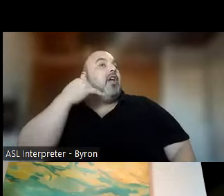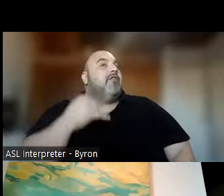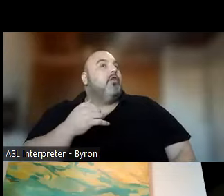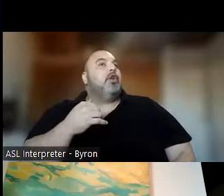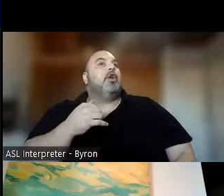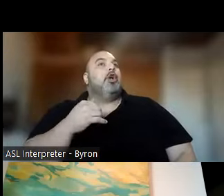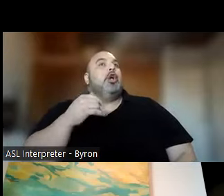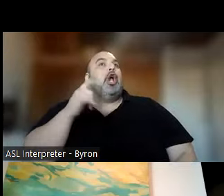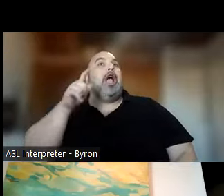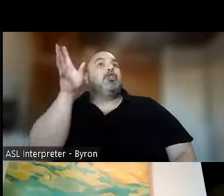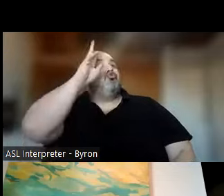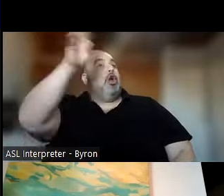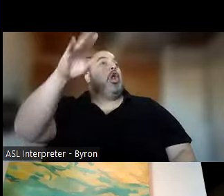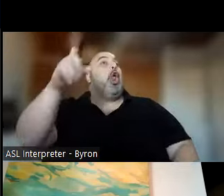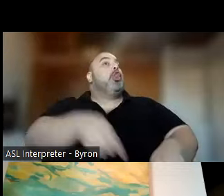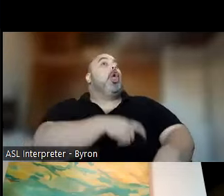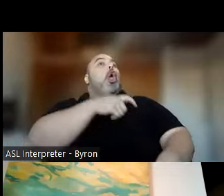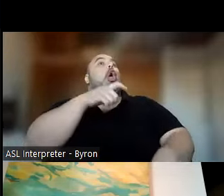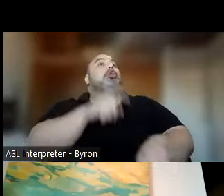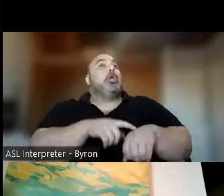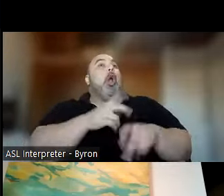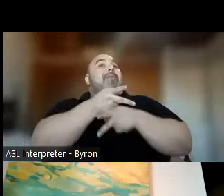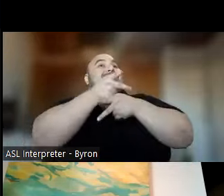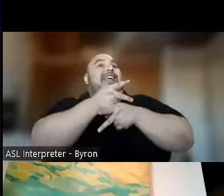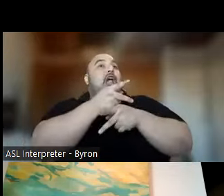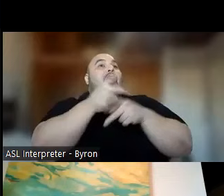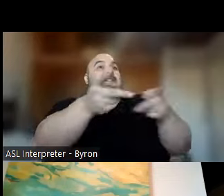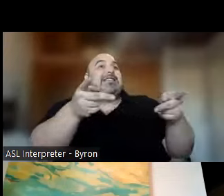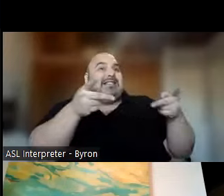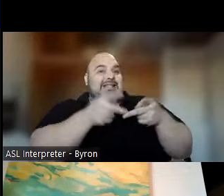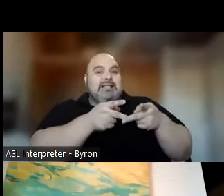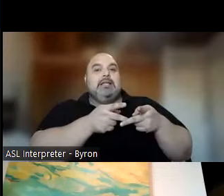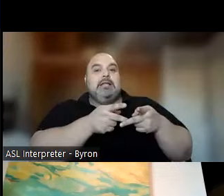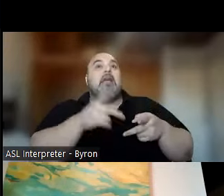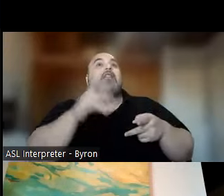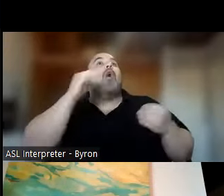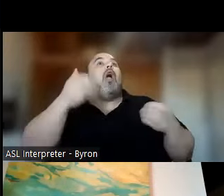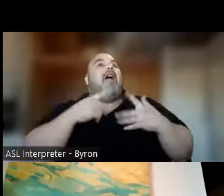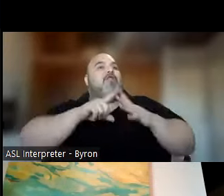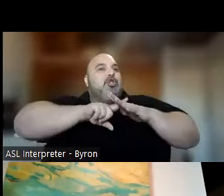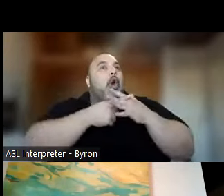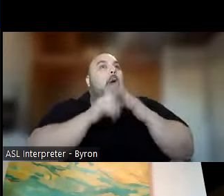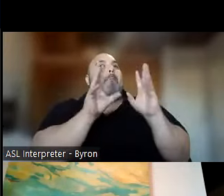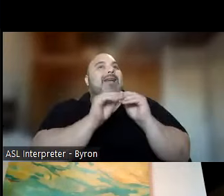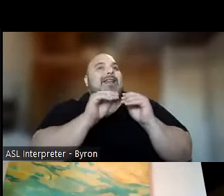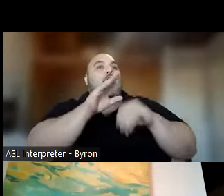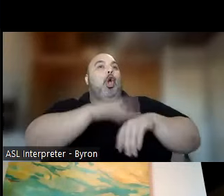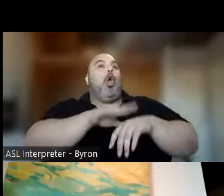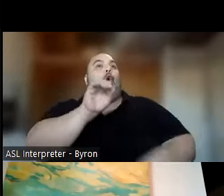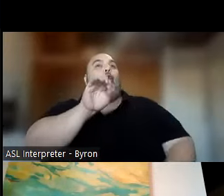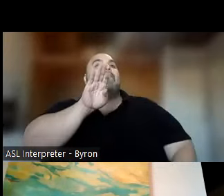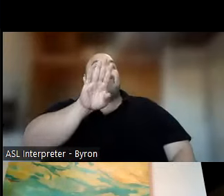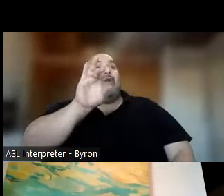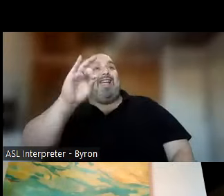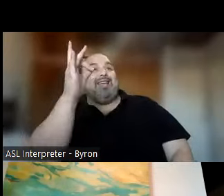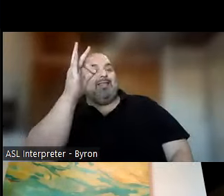has created a long-term care facility access policy work group. They're going to have a kickoff meeting on February 8th,